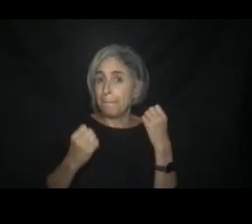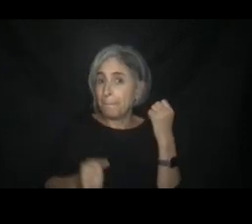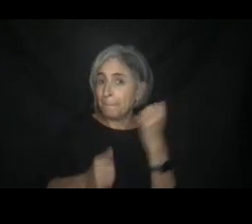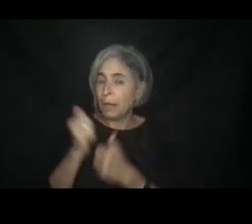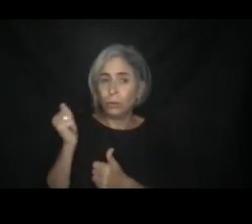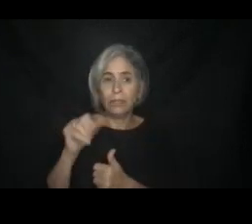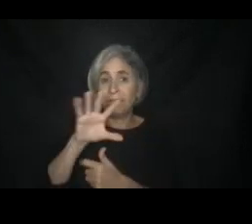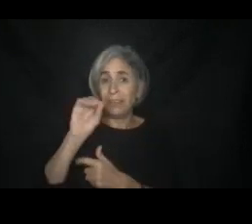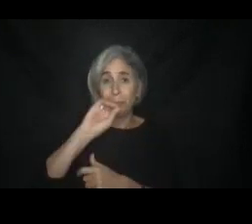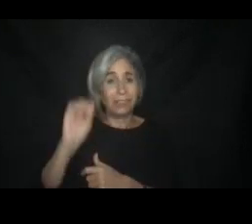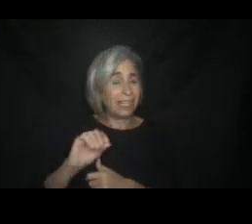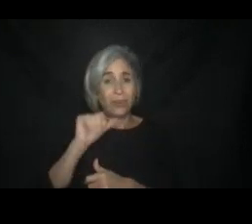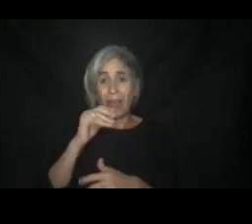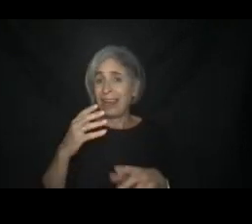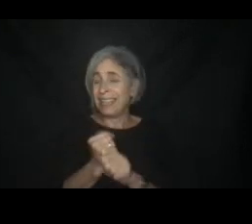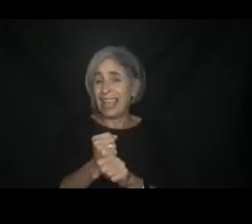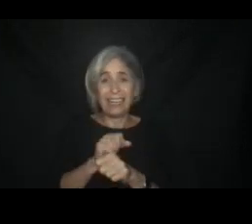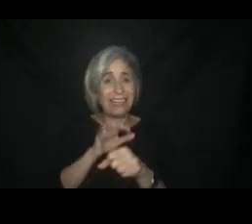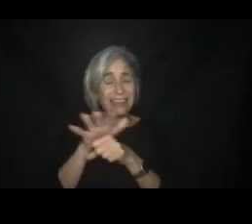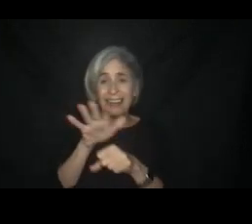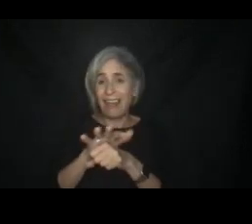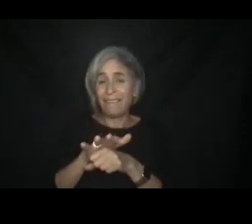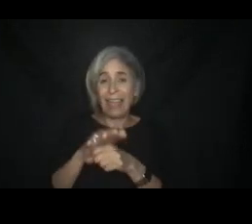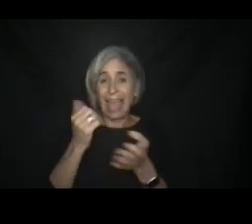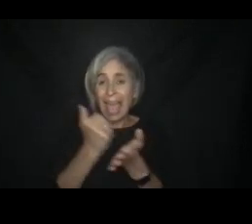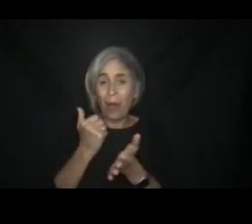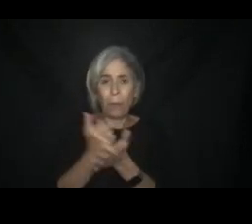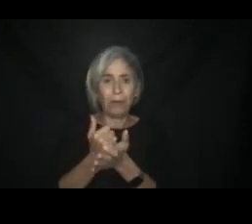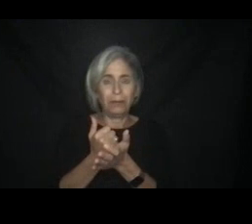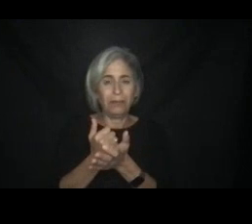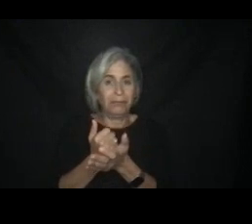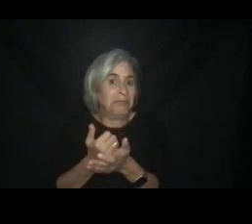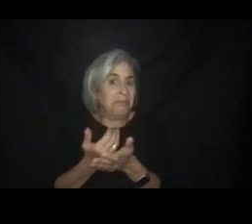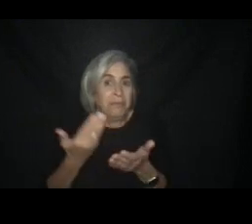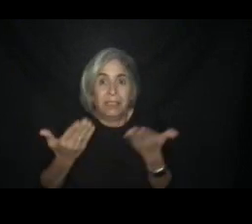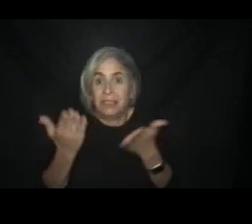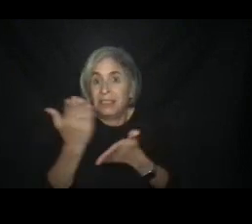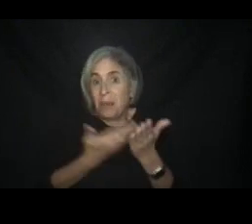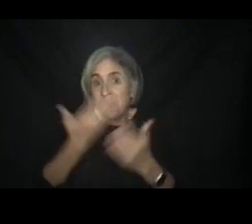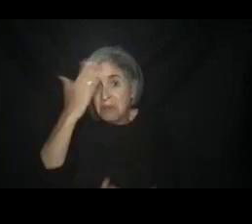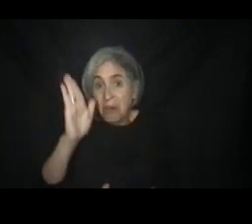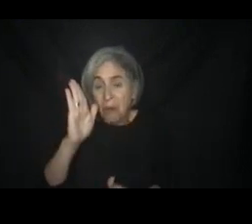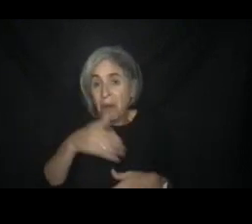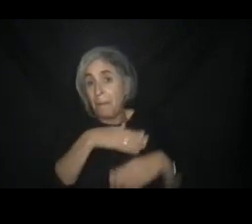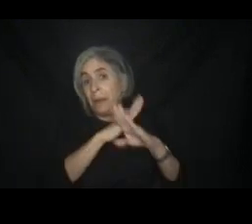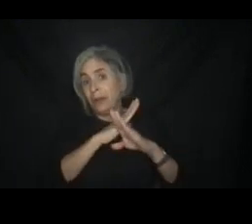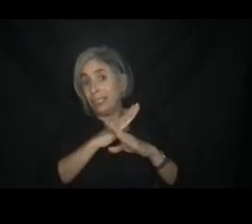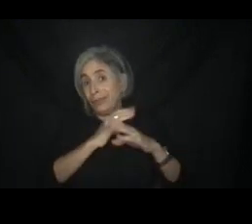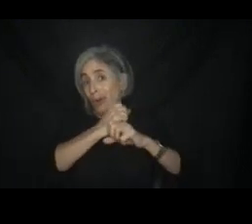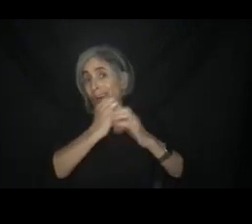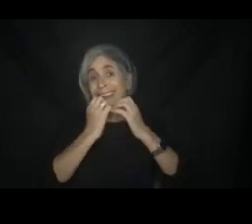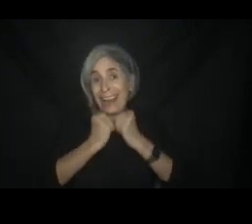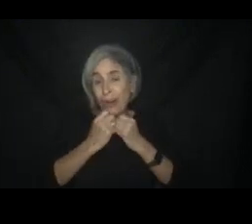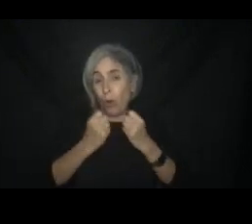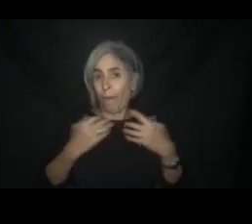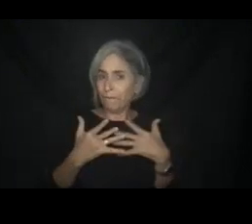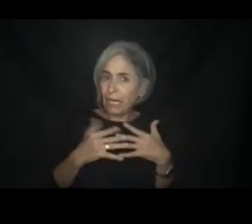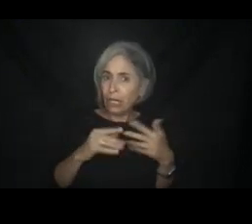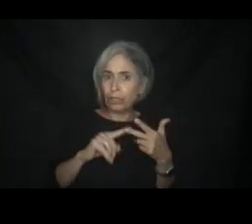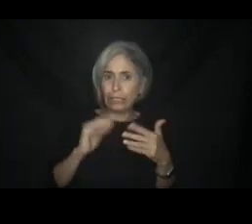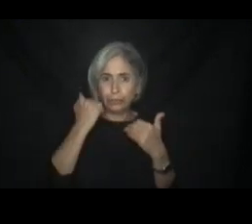treatment necessary for their mental health needs due to limited or no knowledge of the need, barriers to care, or fear and